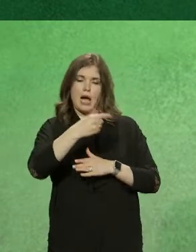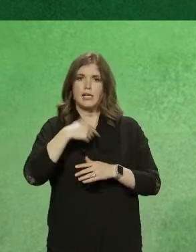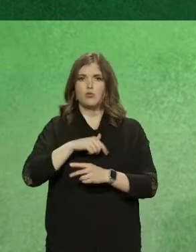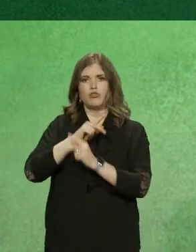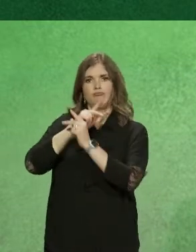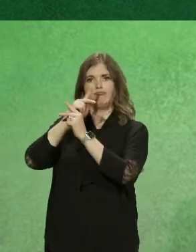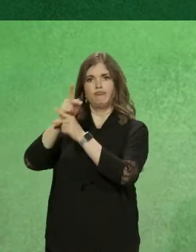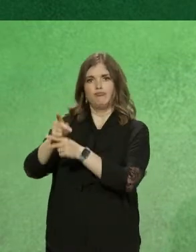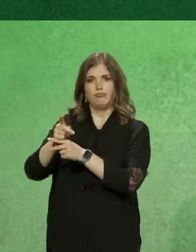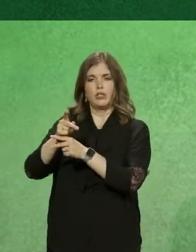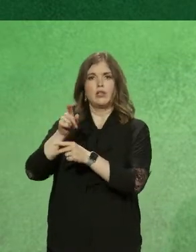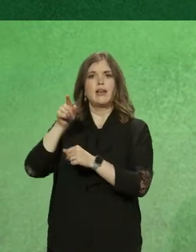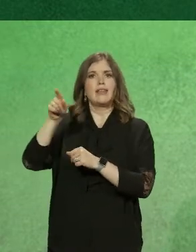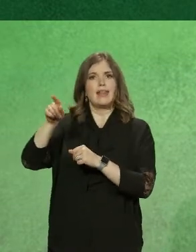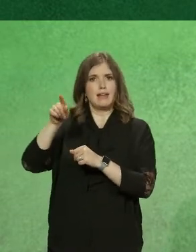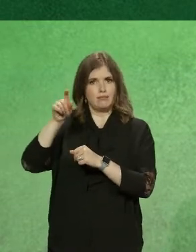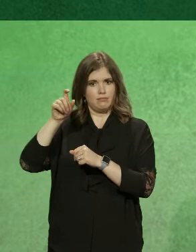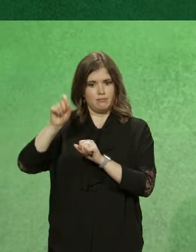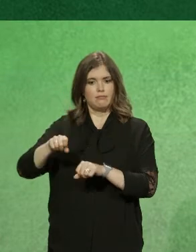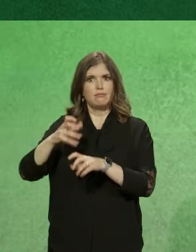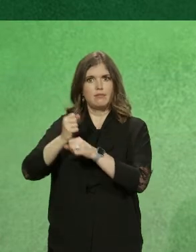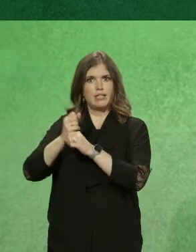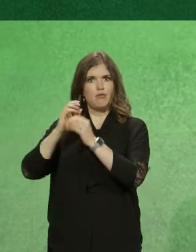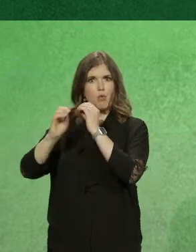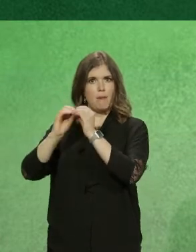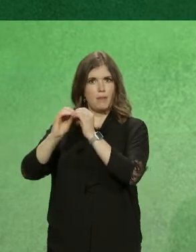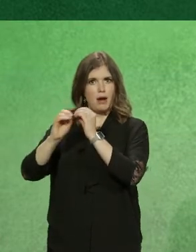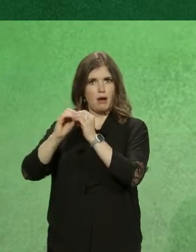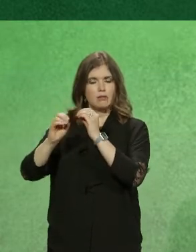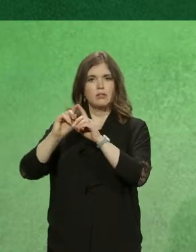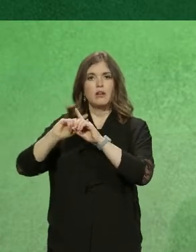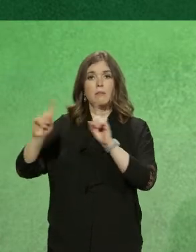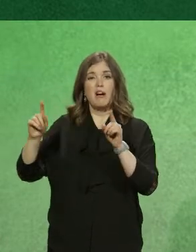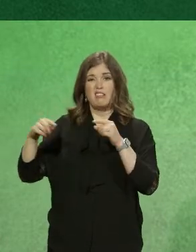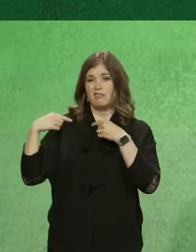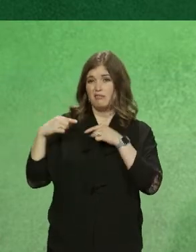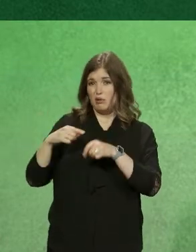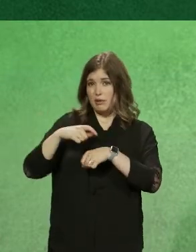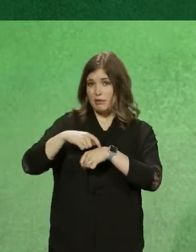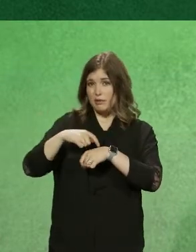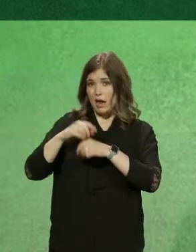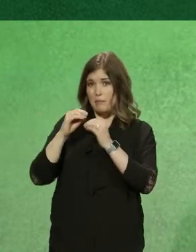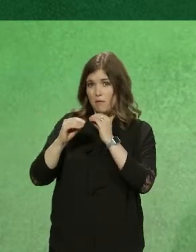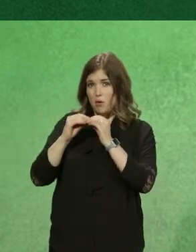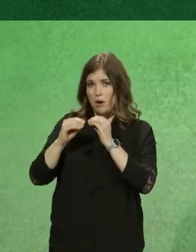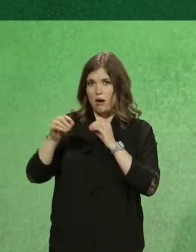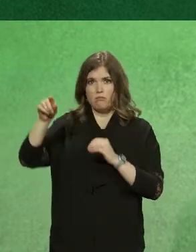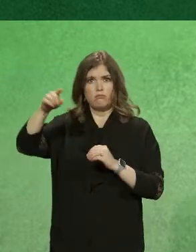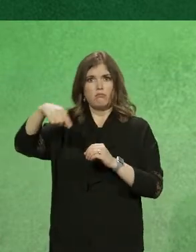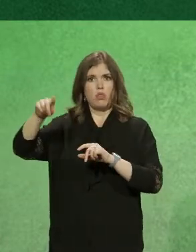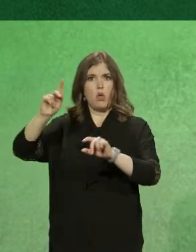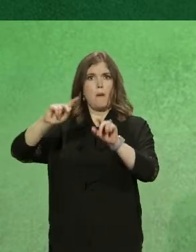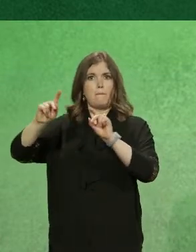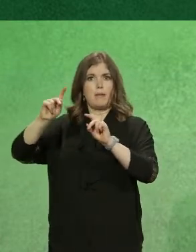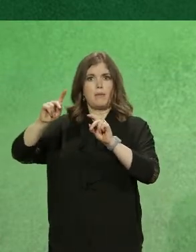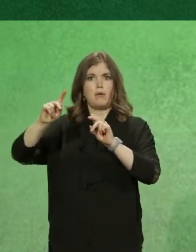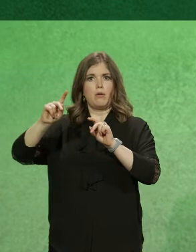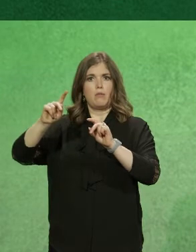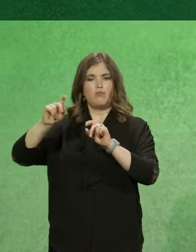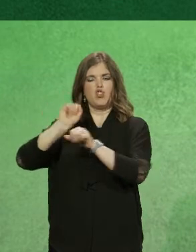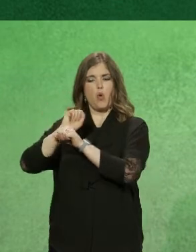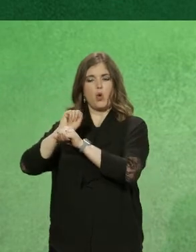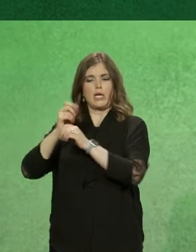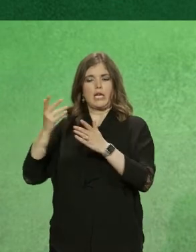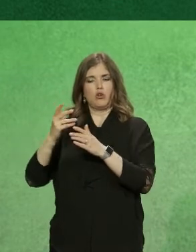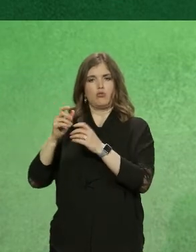of repairs. But at the time, say at the time of repair, the people that are in charge of repairing are